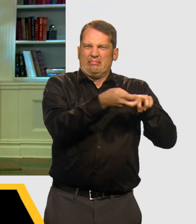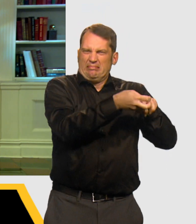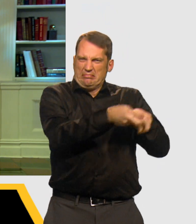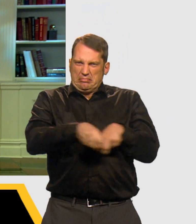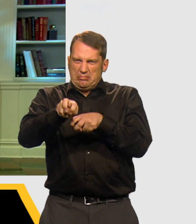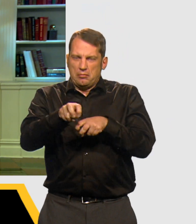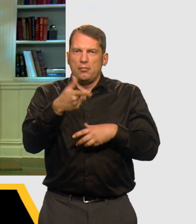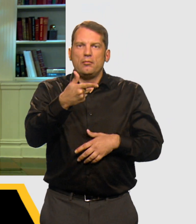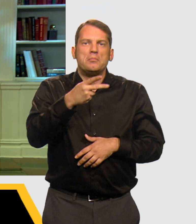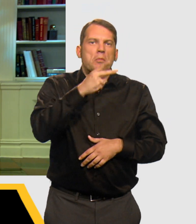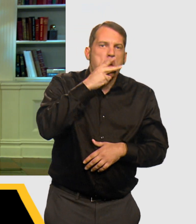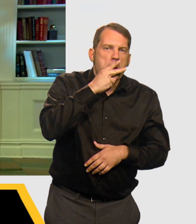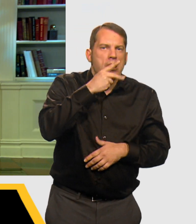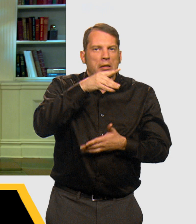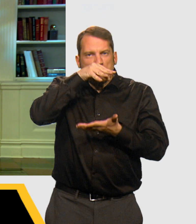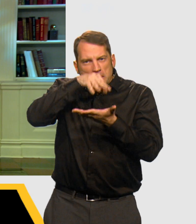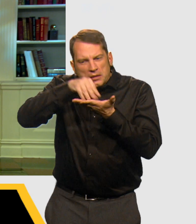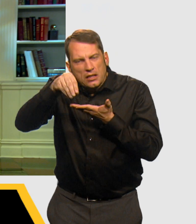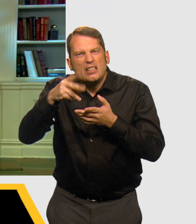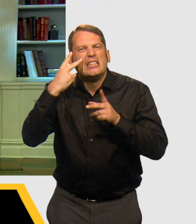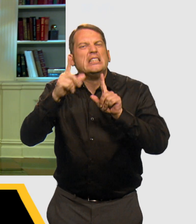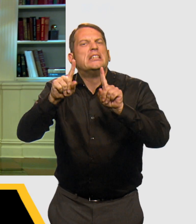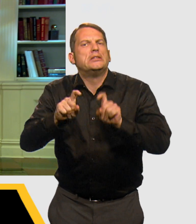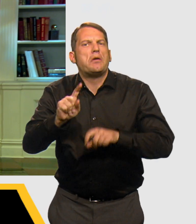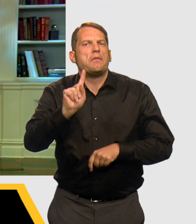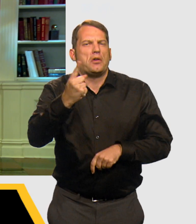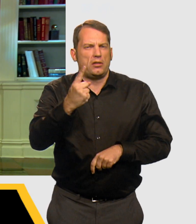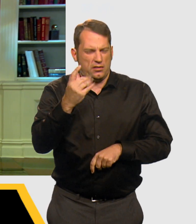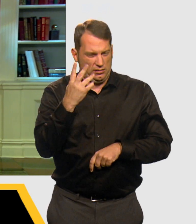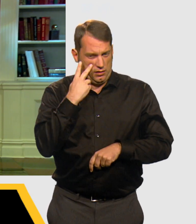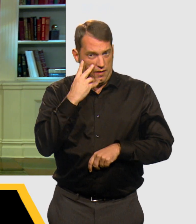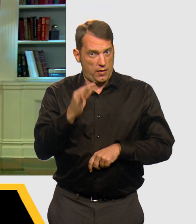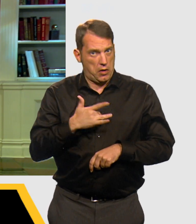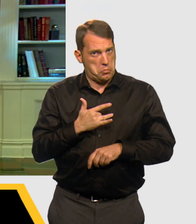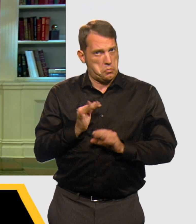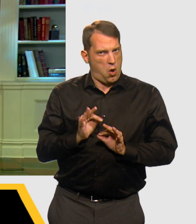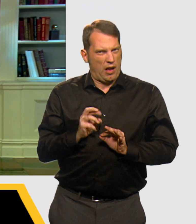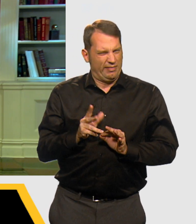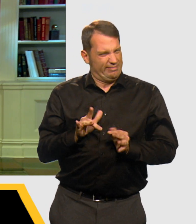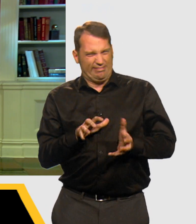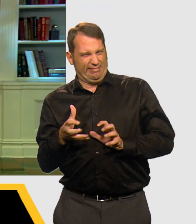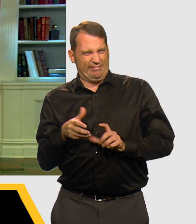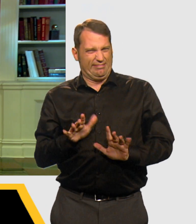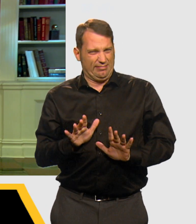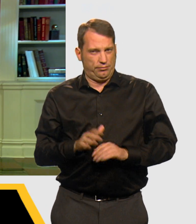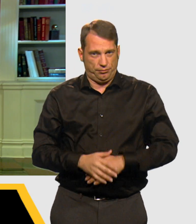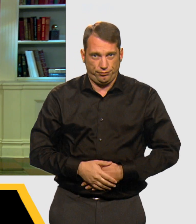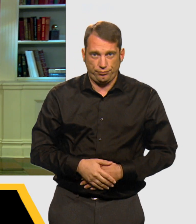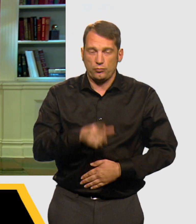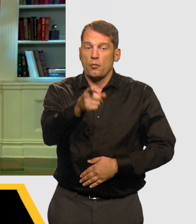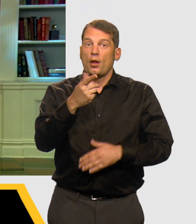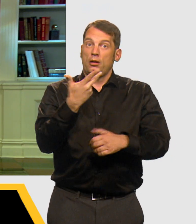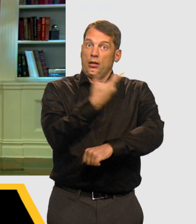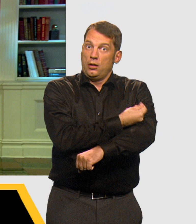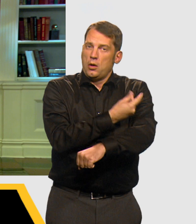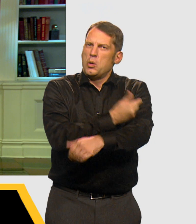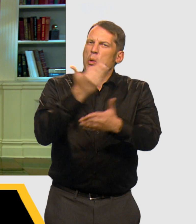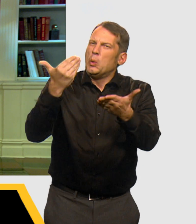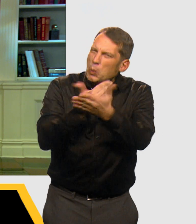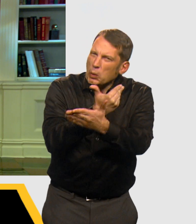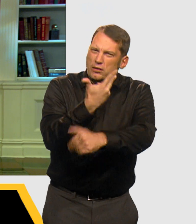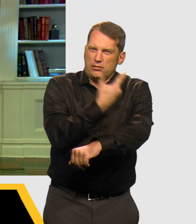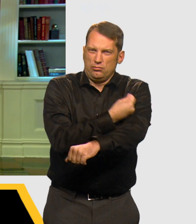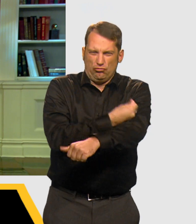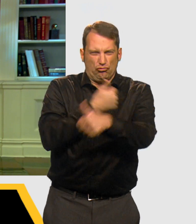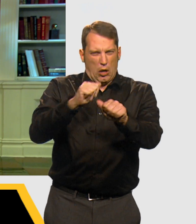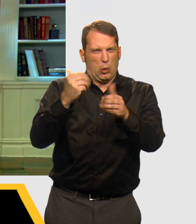drugs, consider snorting or smoking some first to see if something feels off. Try to only use new